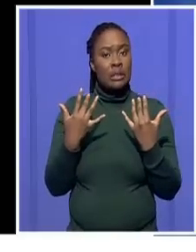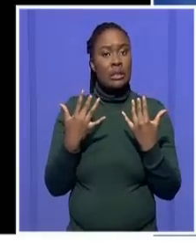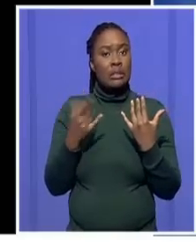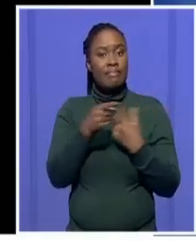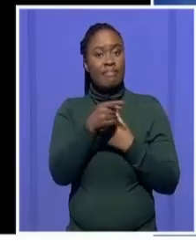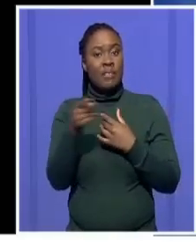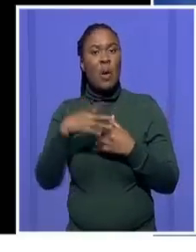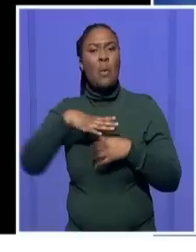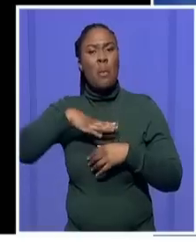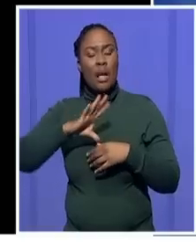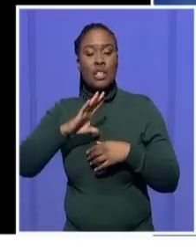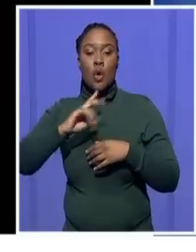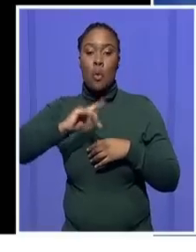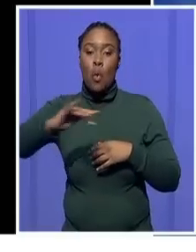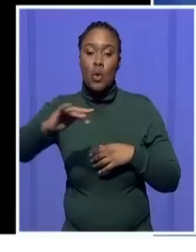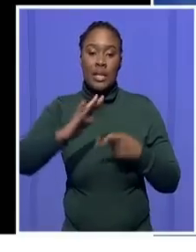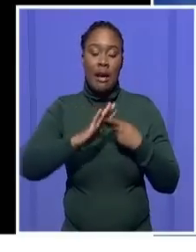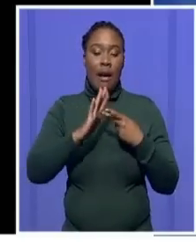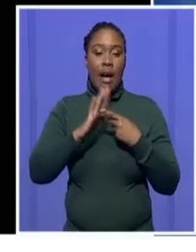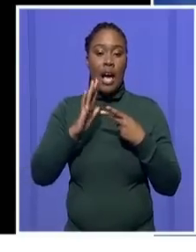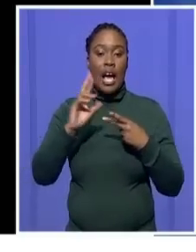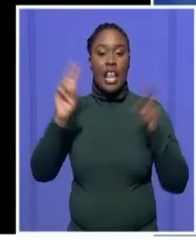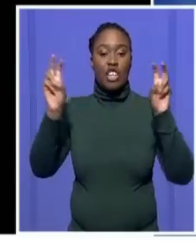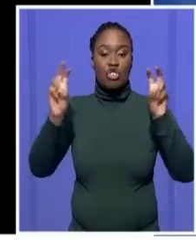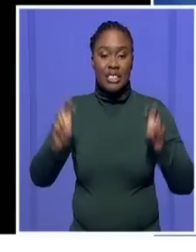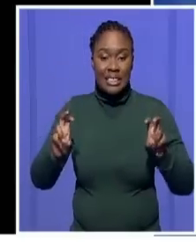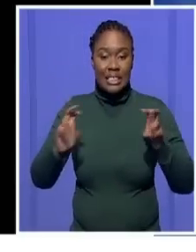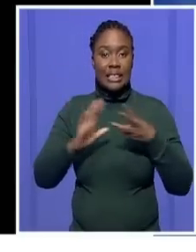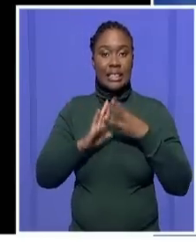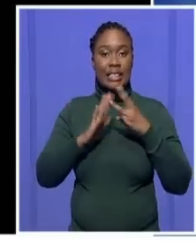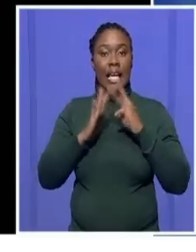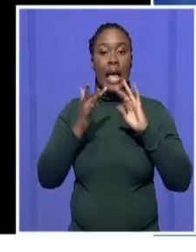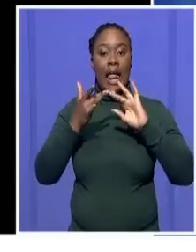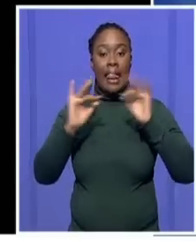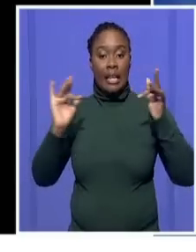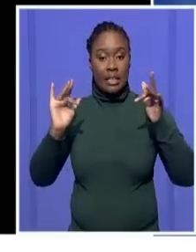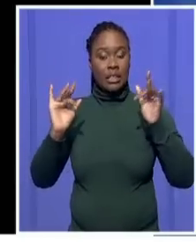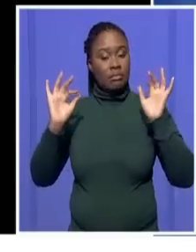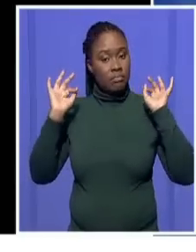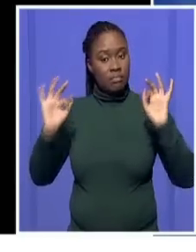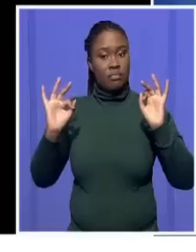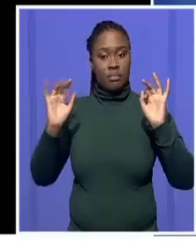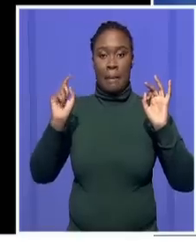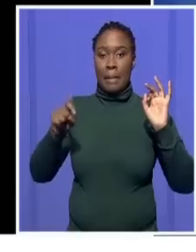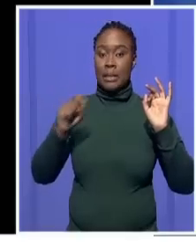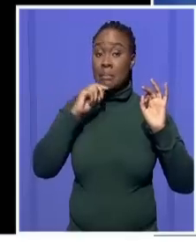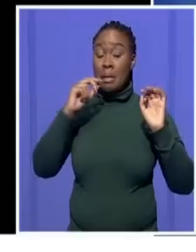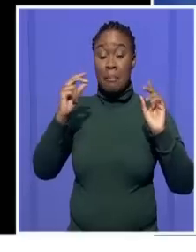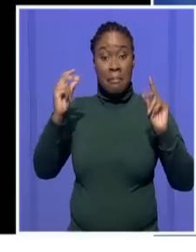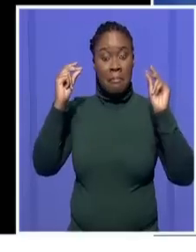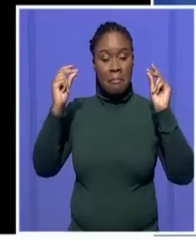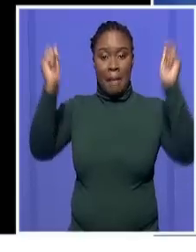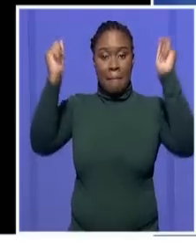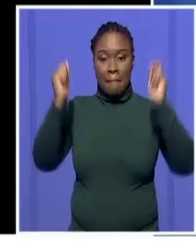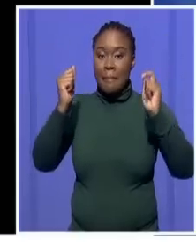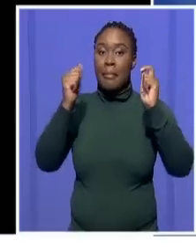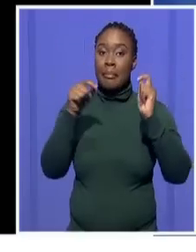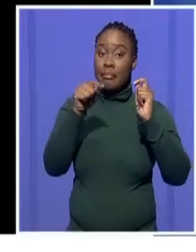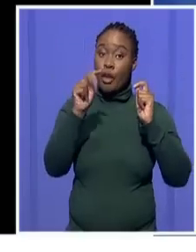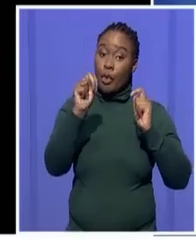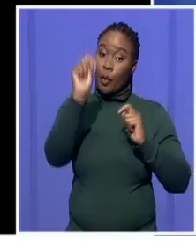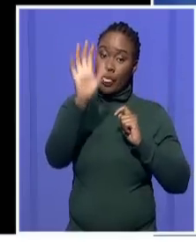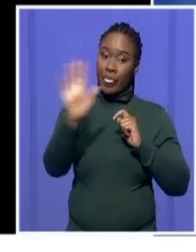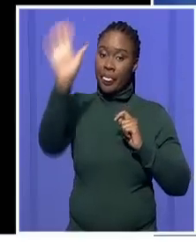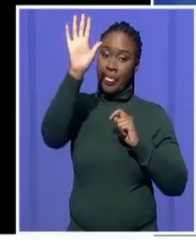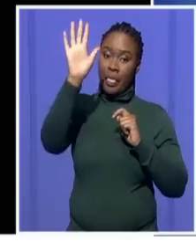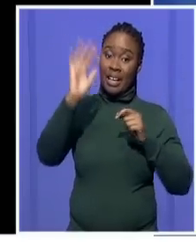restore water, electricity, and network connectivity services. And in the blink of an eye, overnight, in these areas north of the city,